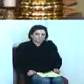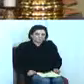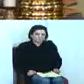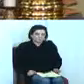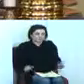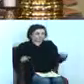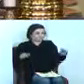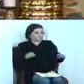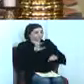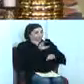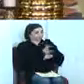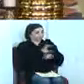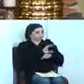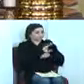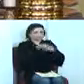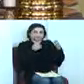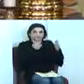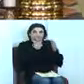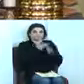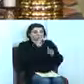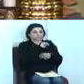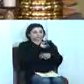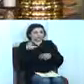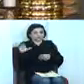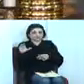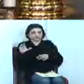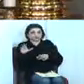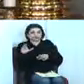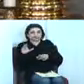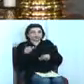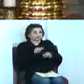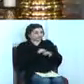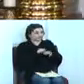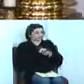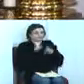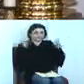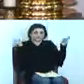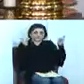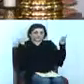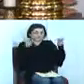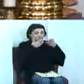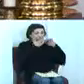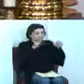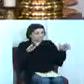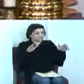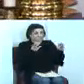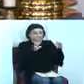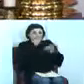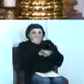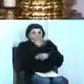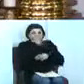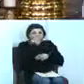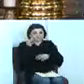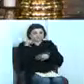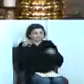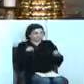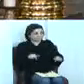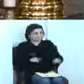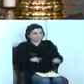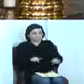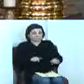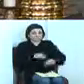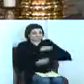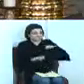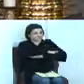Unitarian churches and all MCCs, we practice and celebrate an open communion. Amen. This table is